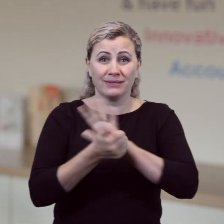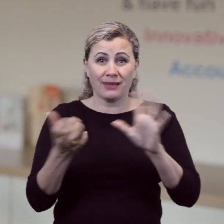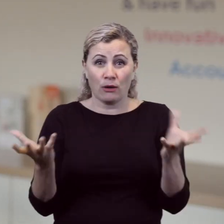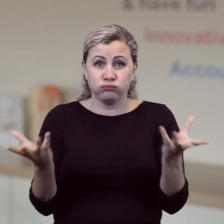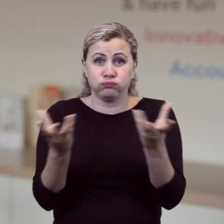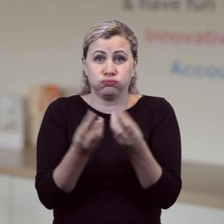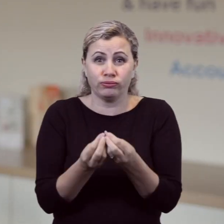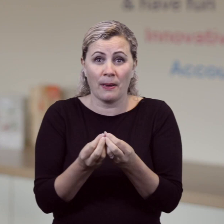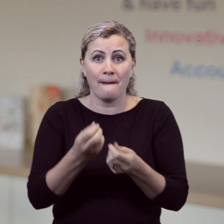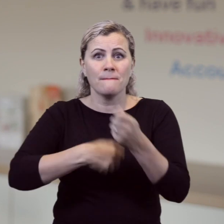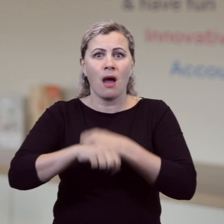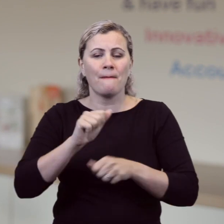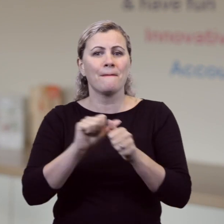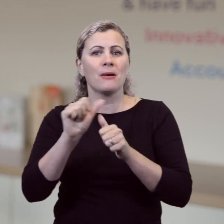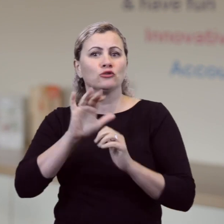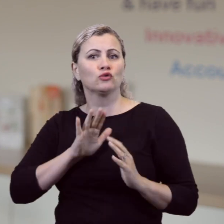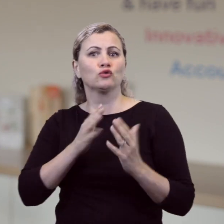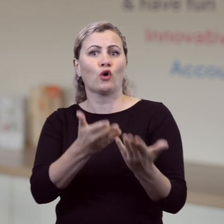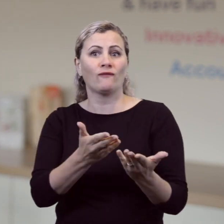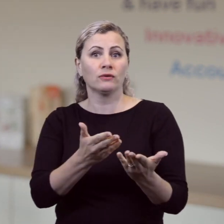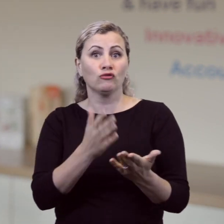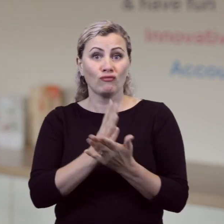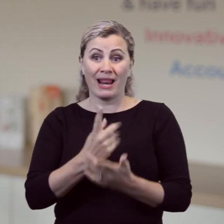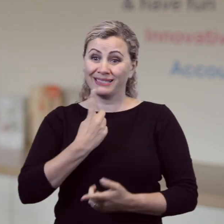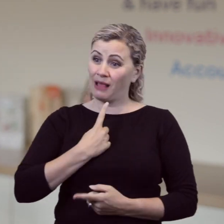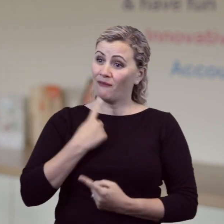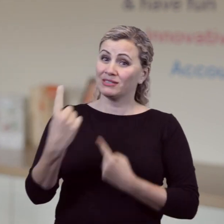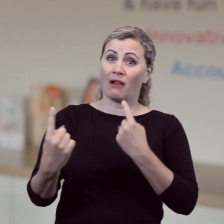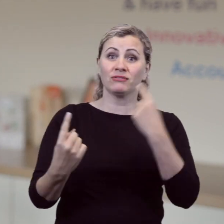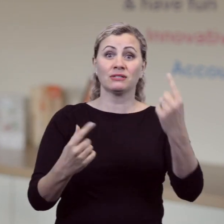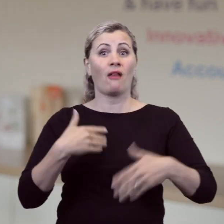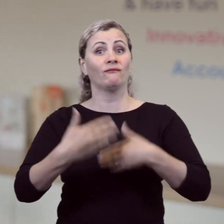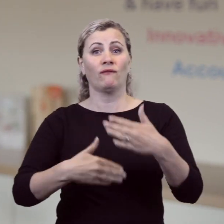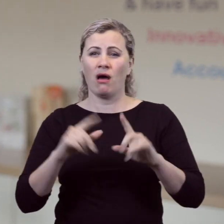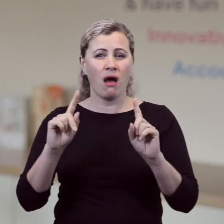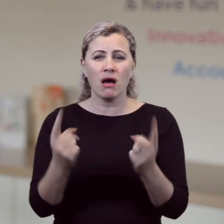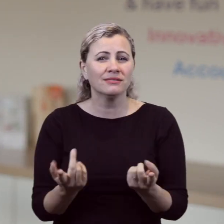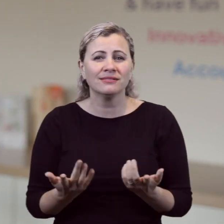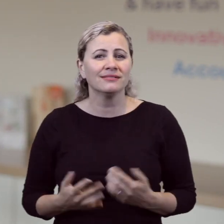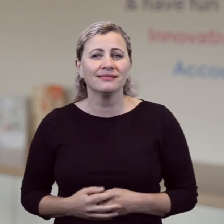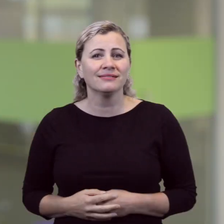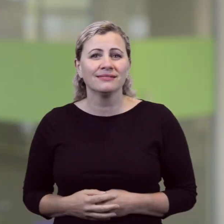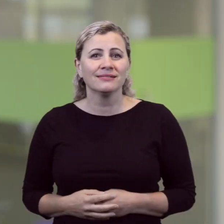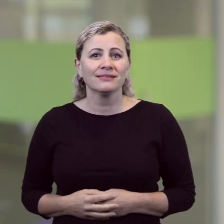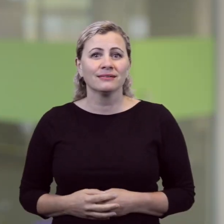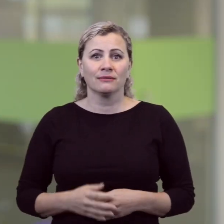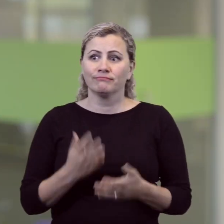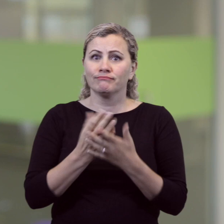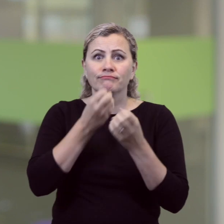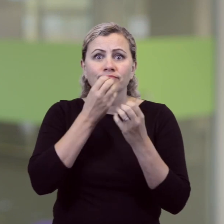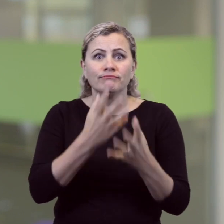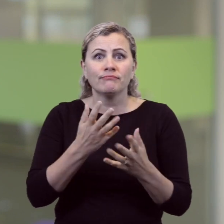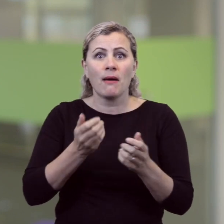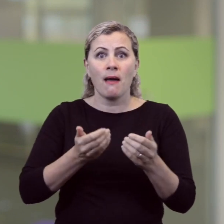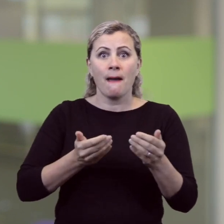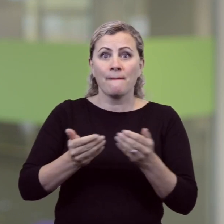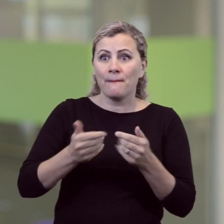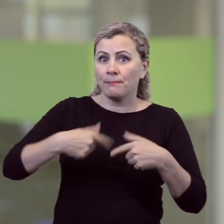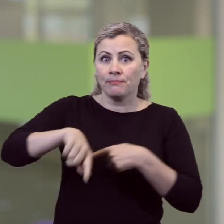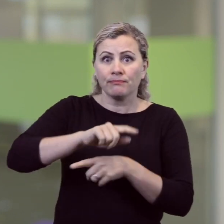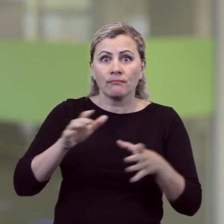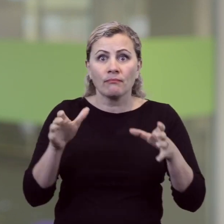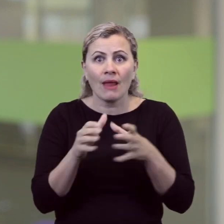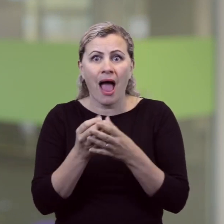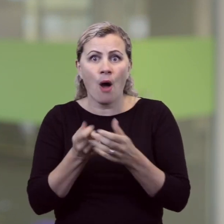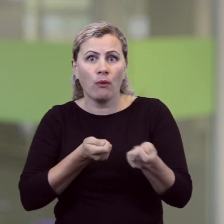all of our skills and all of our knowledge that is actually making a better service. None of us can do it on our own. And ultimately, it's the way people